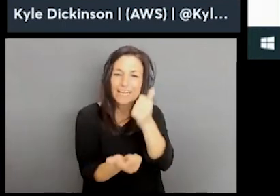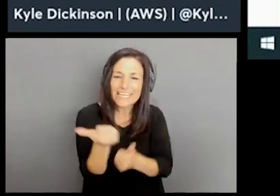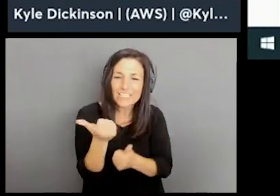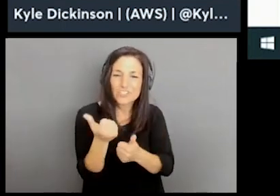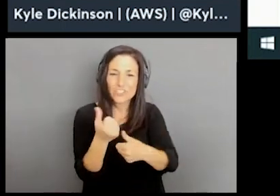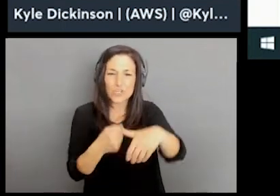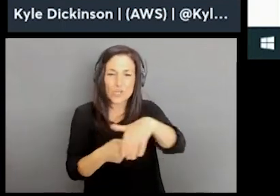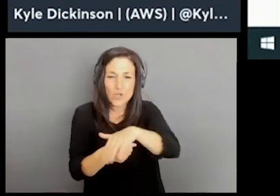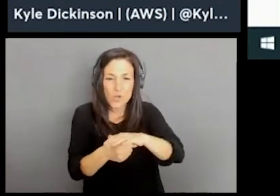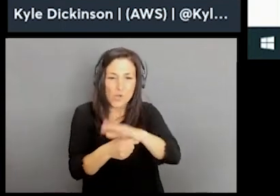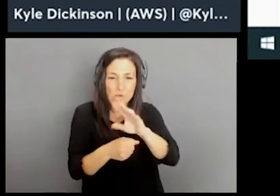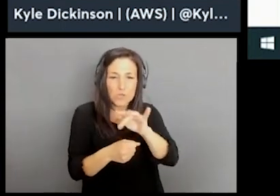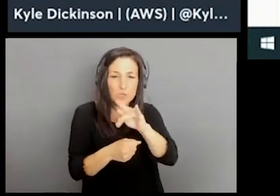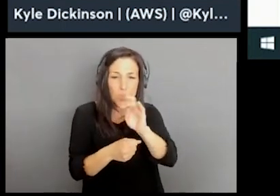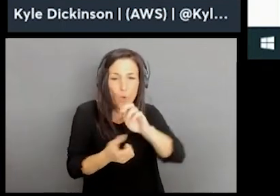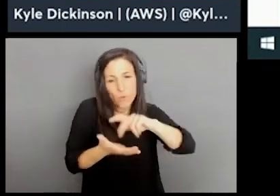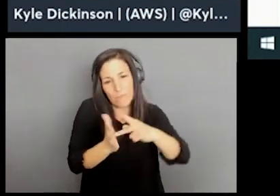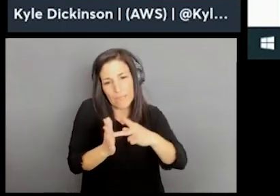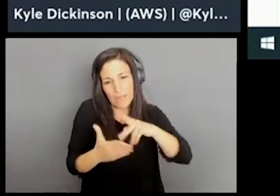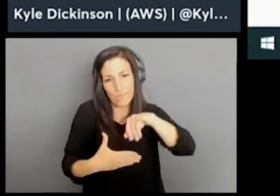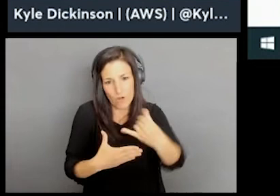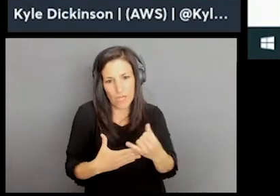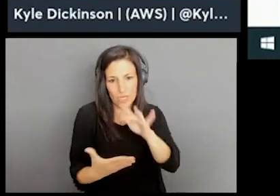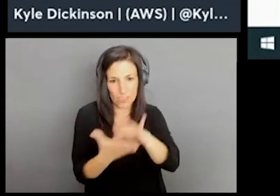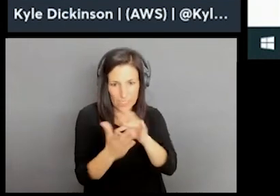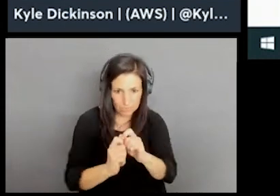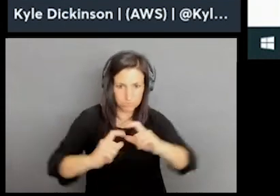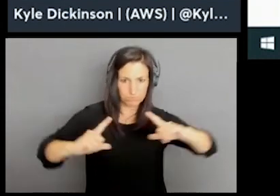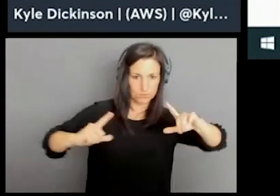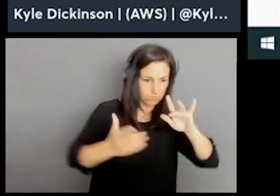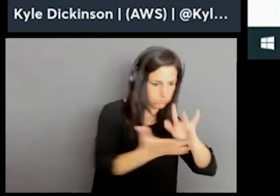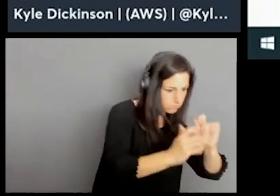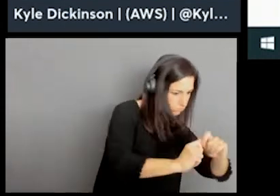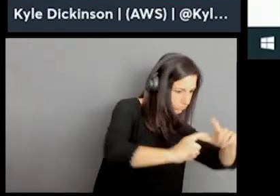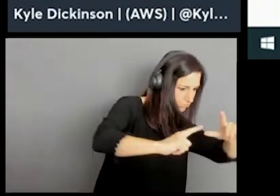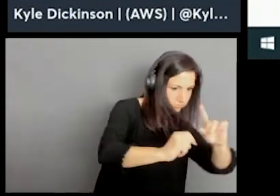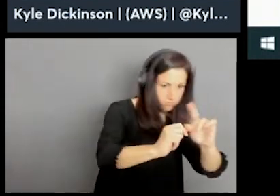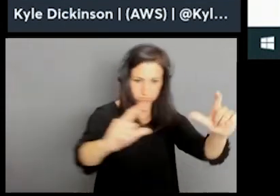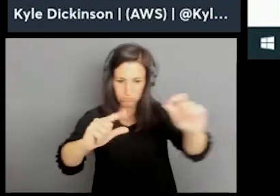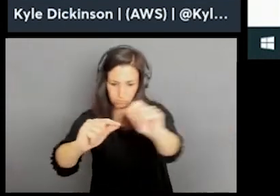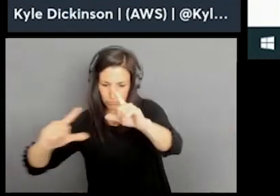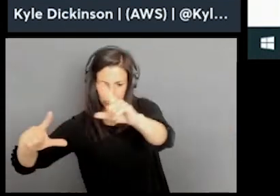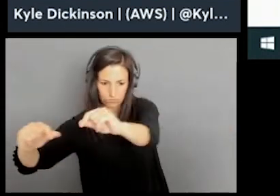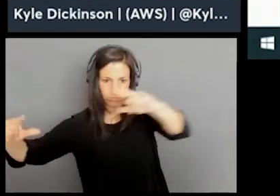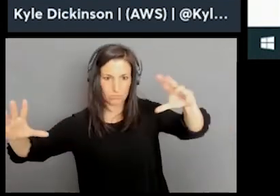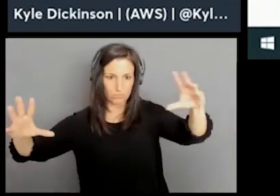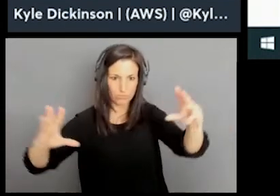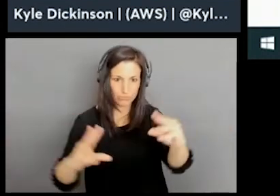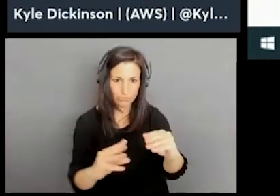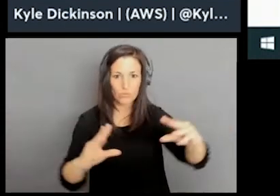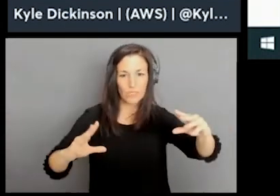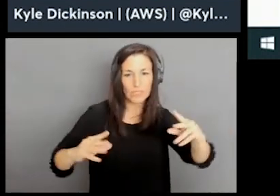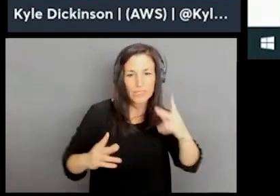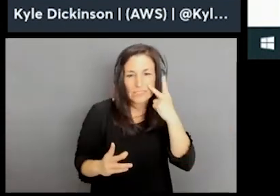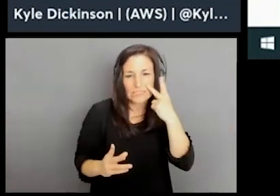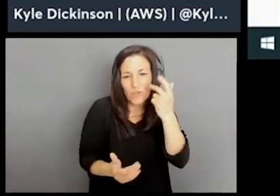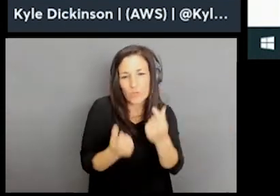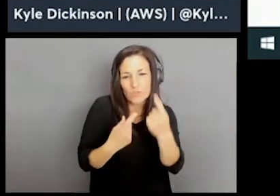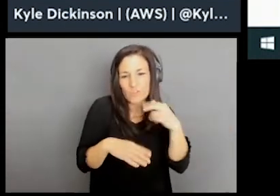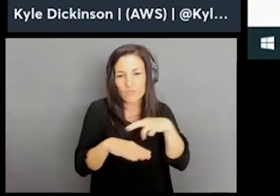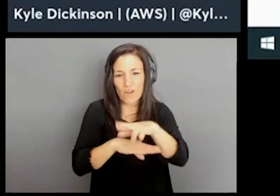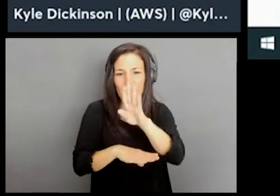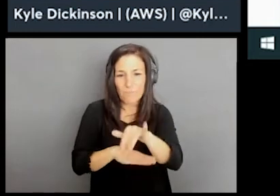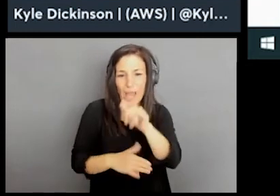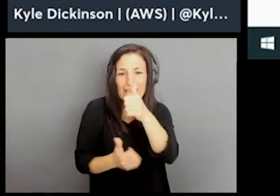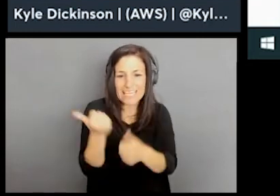being a project, and see which other projects are being referenced within that project. So it kind of gives you, and the problem we